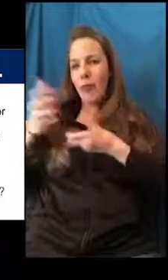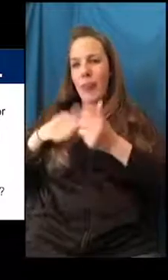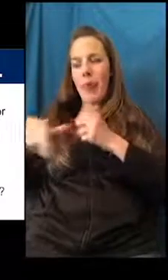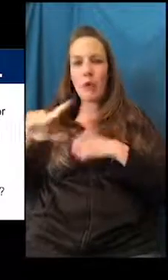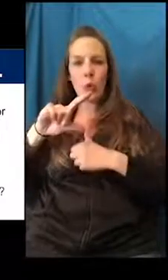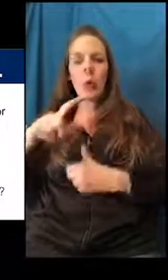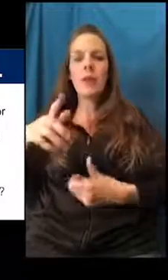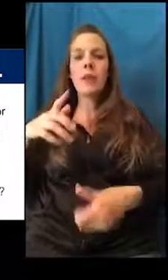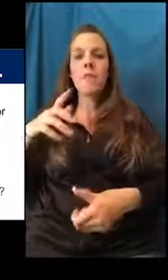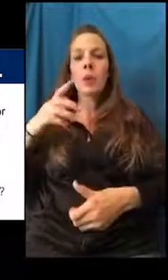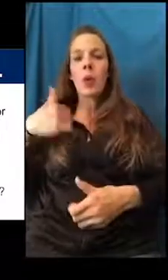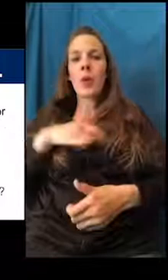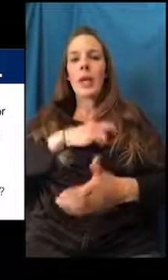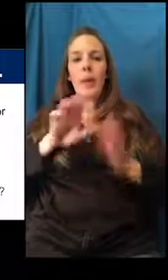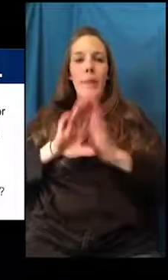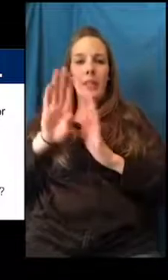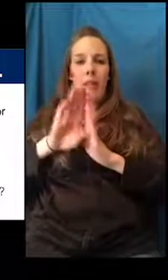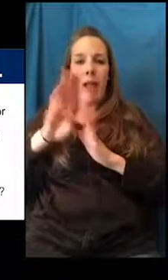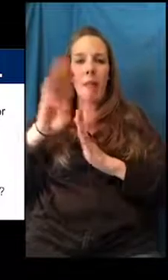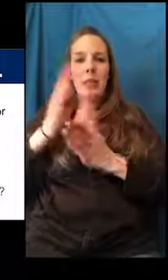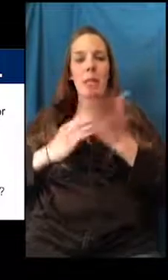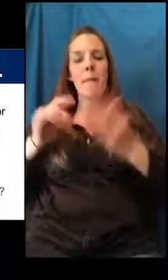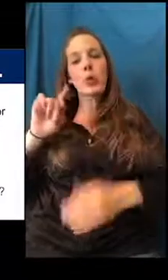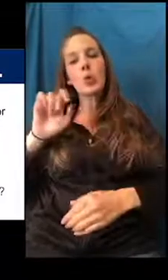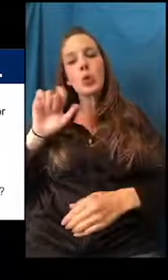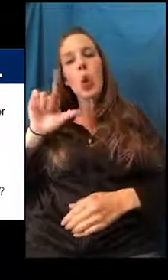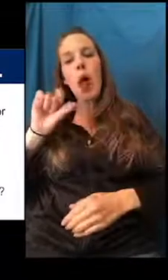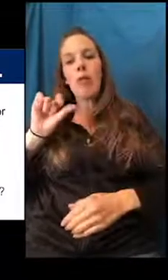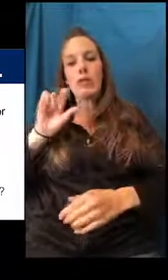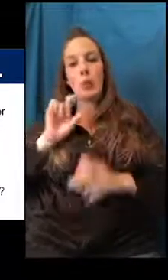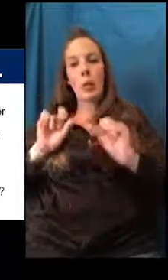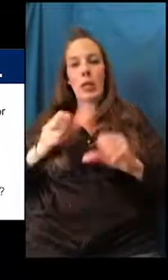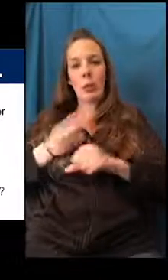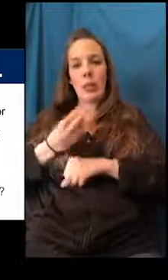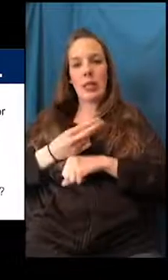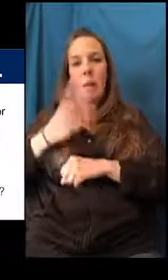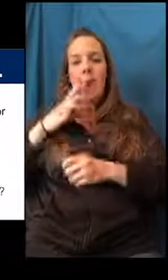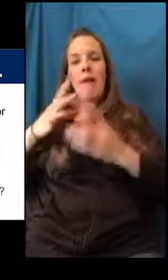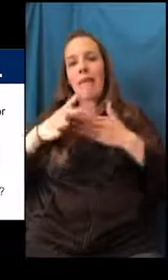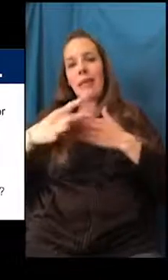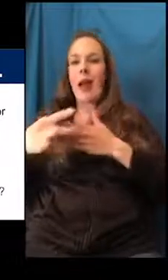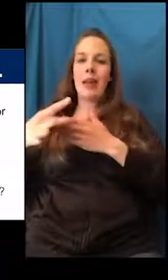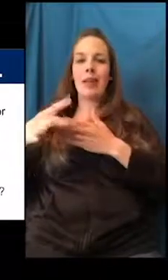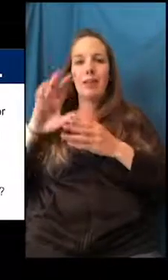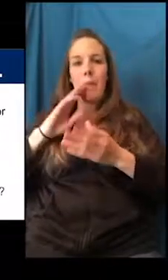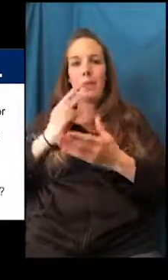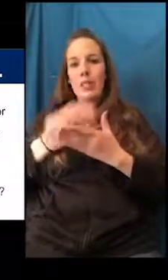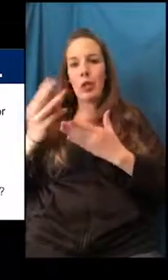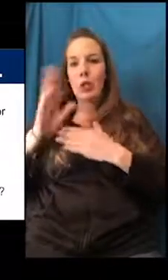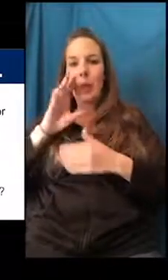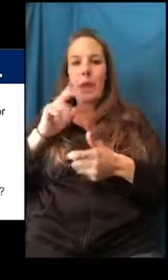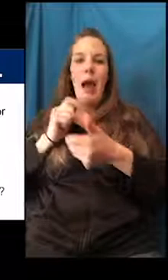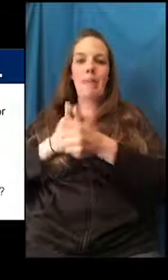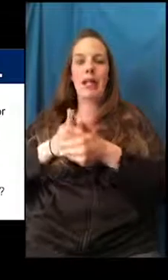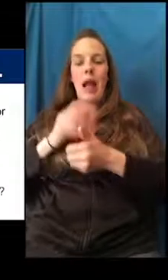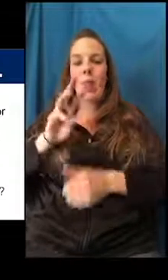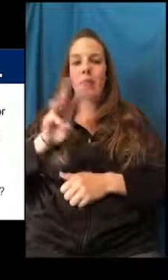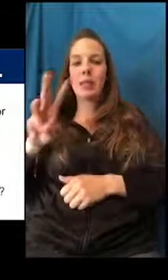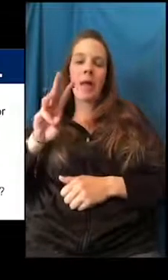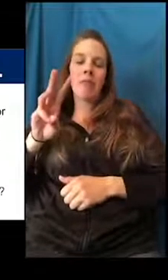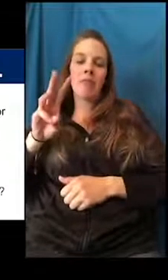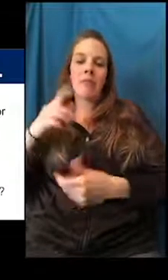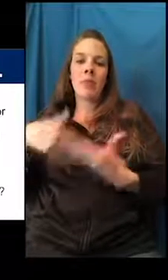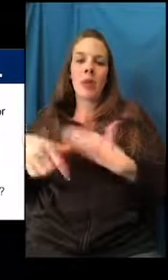developing some tools that you can use, some guidance materials that will be updated on our website hopefully early next week that we